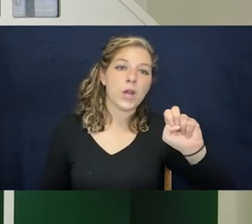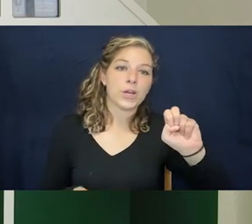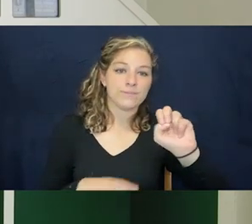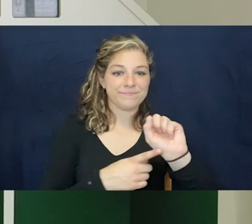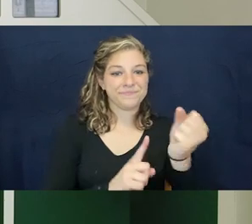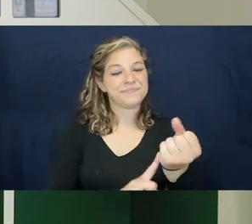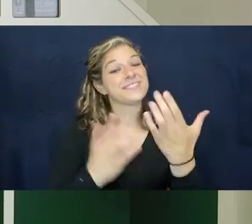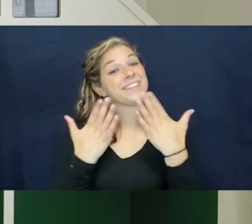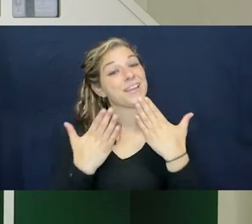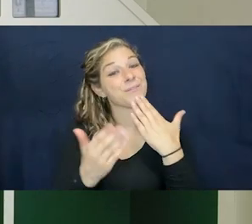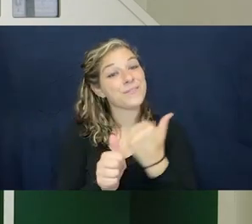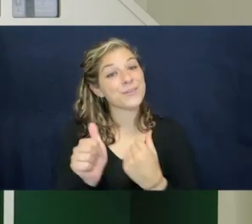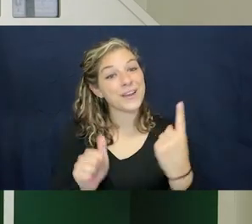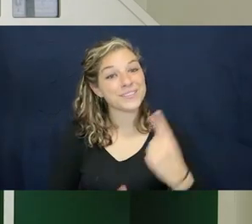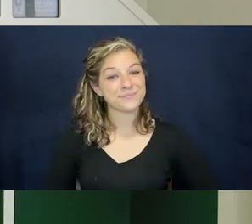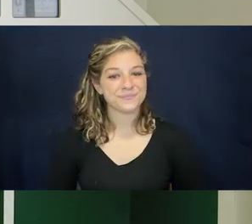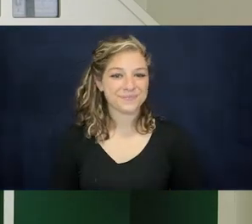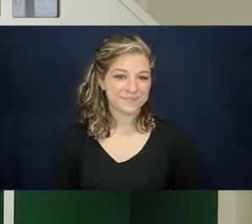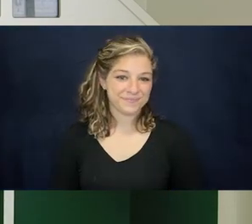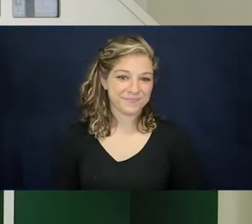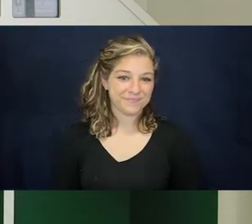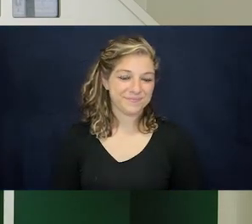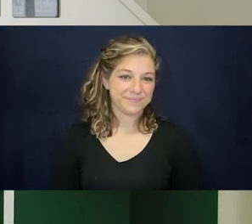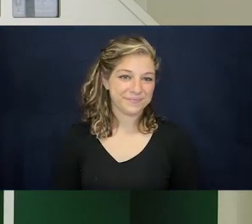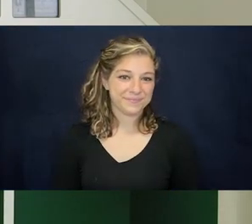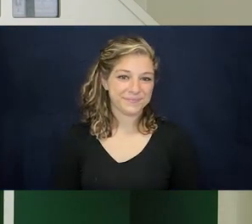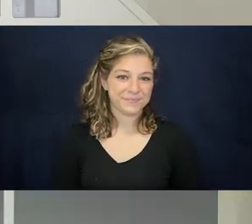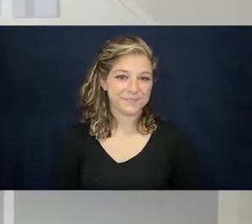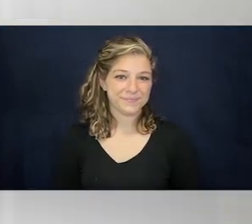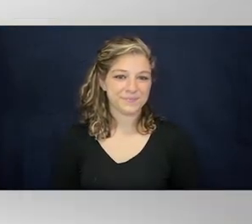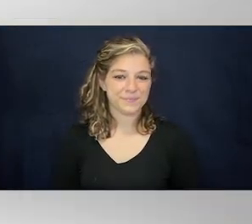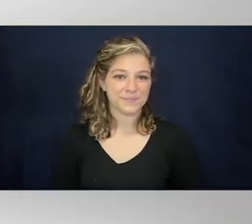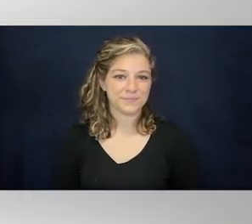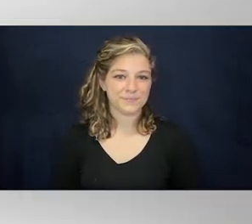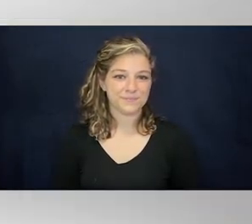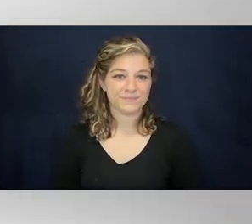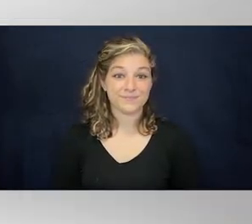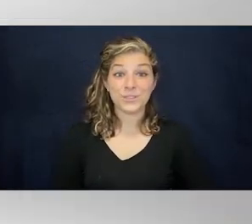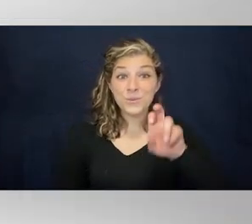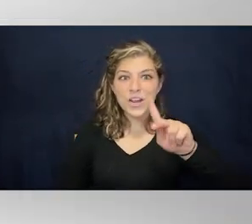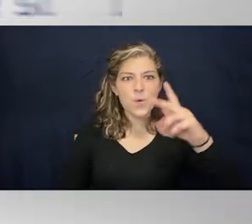or individuals with rare condition. Thank you.